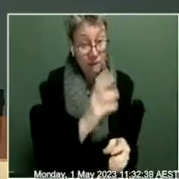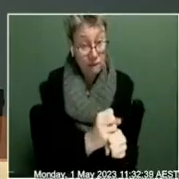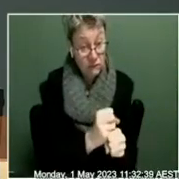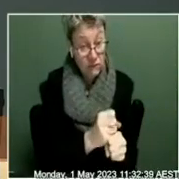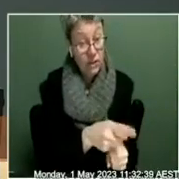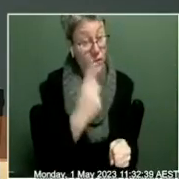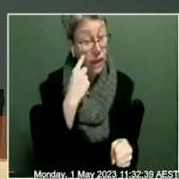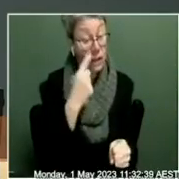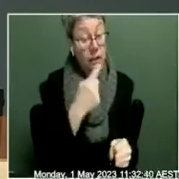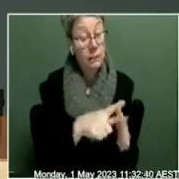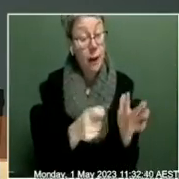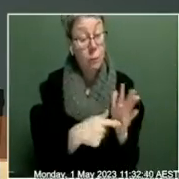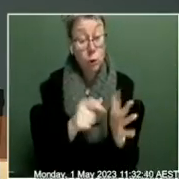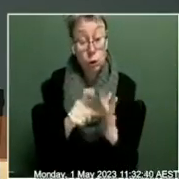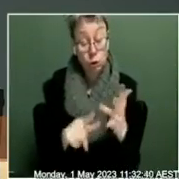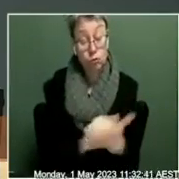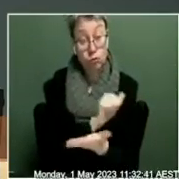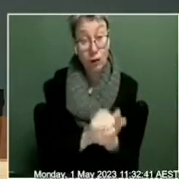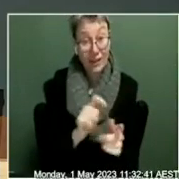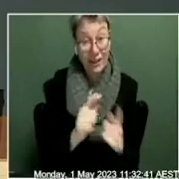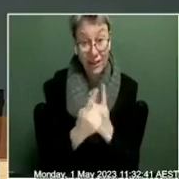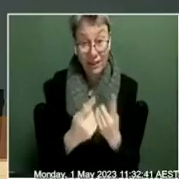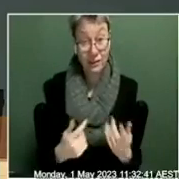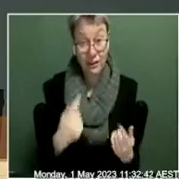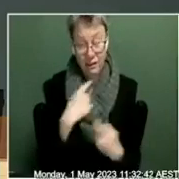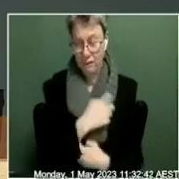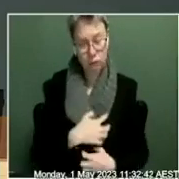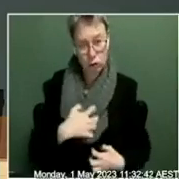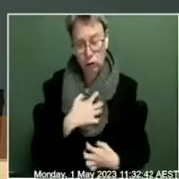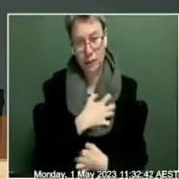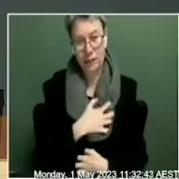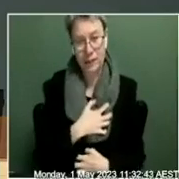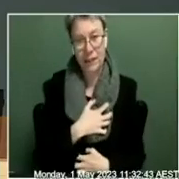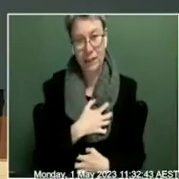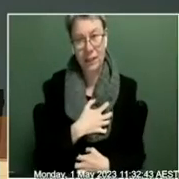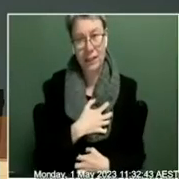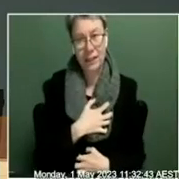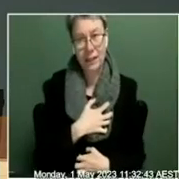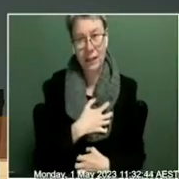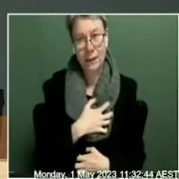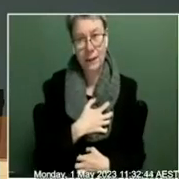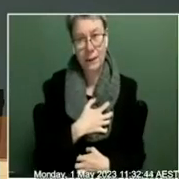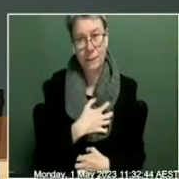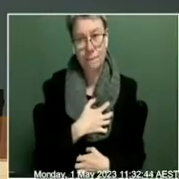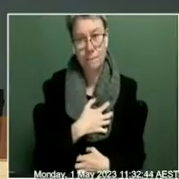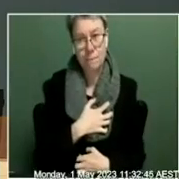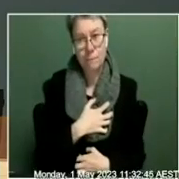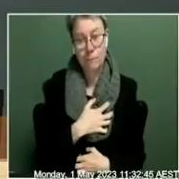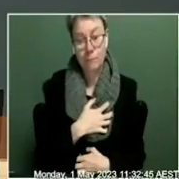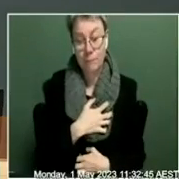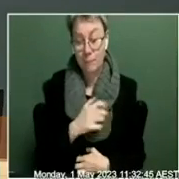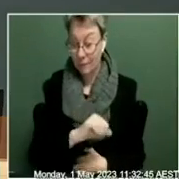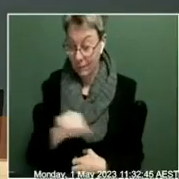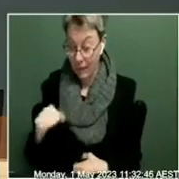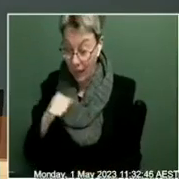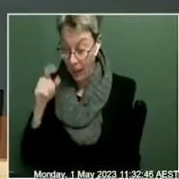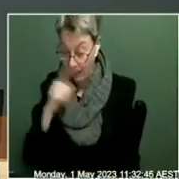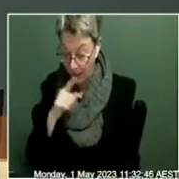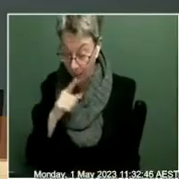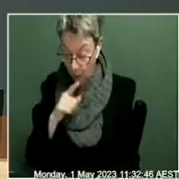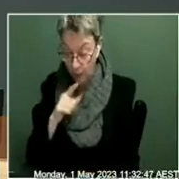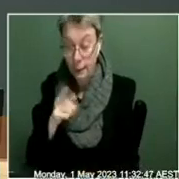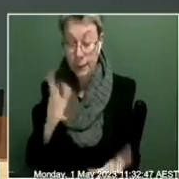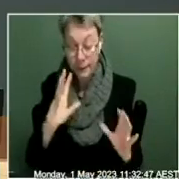our people, you know, come to the table and yet we always are hearing that, you know, government needs more time or